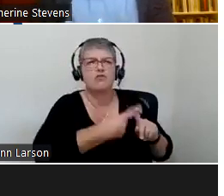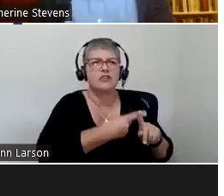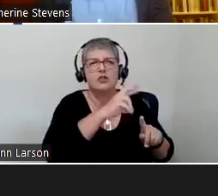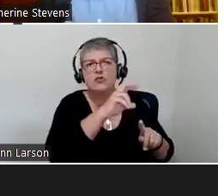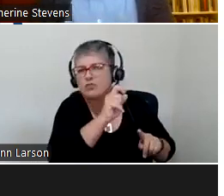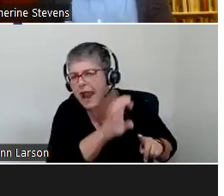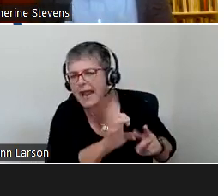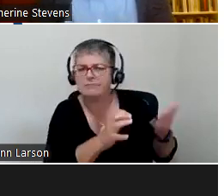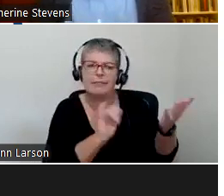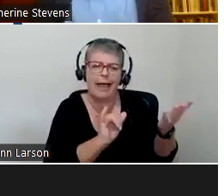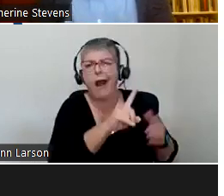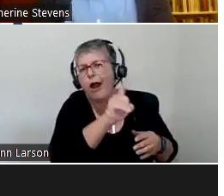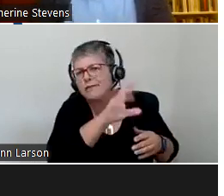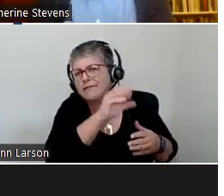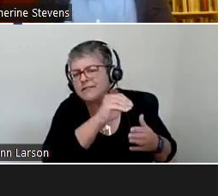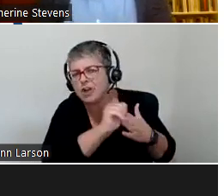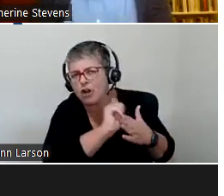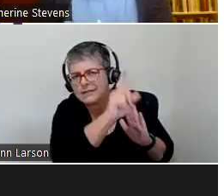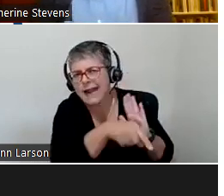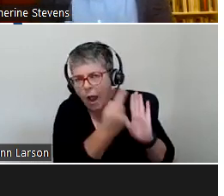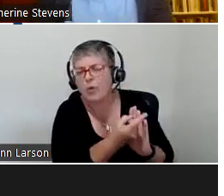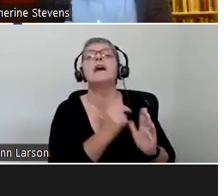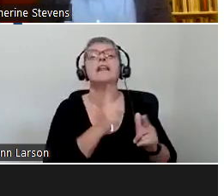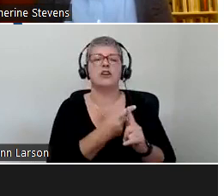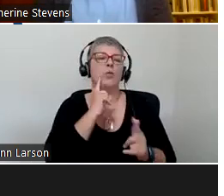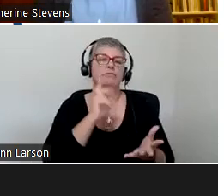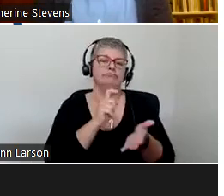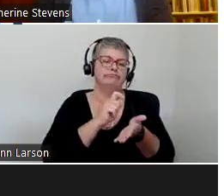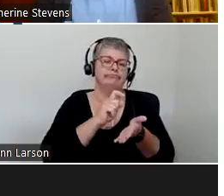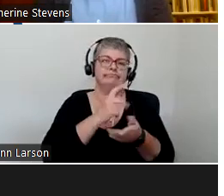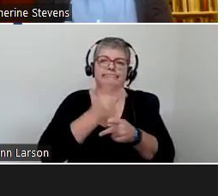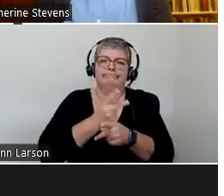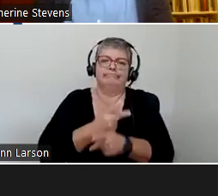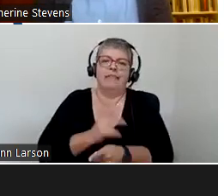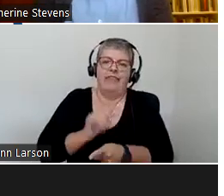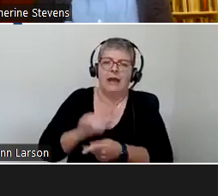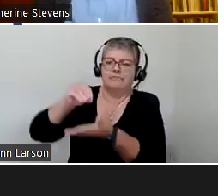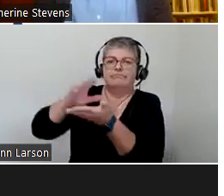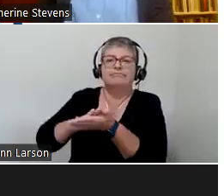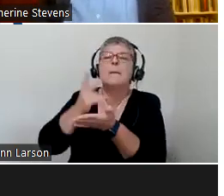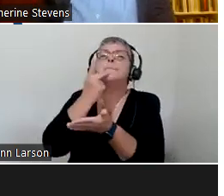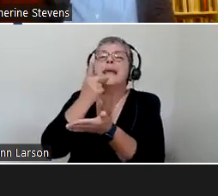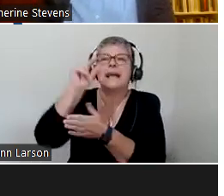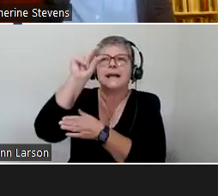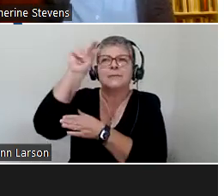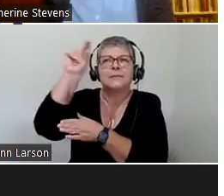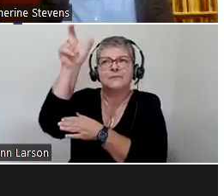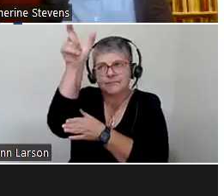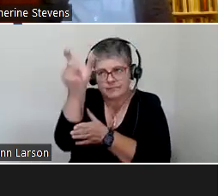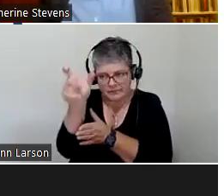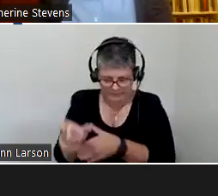go into the columns that are pink at the top on the sheet. And you would enter that as part of